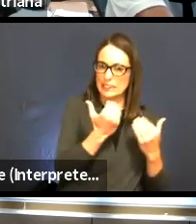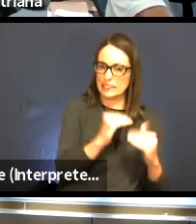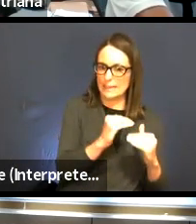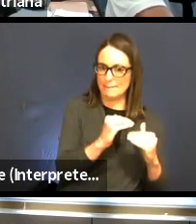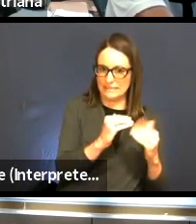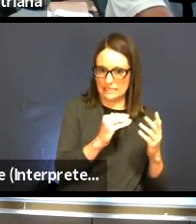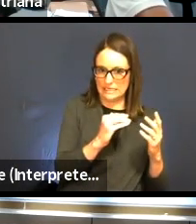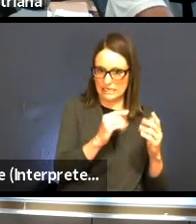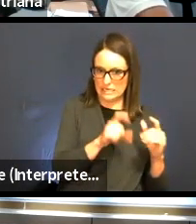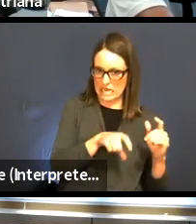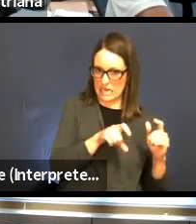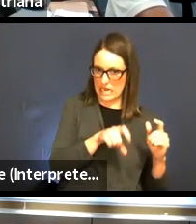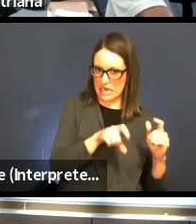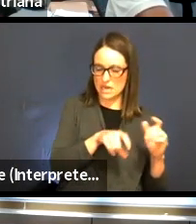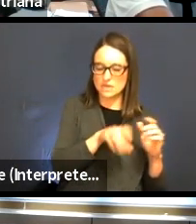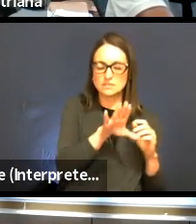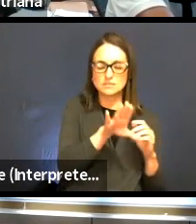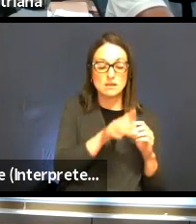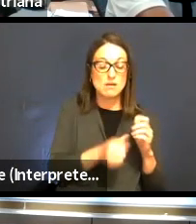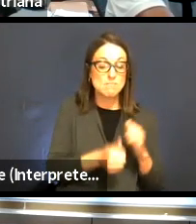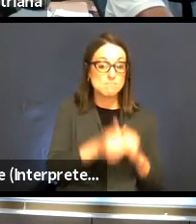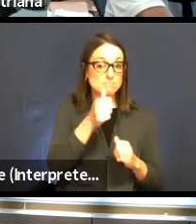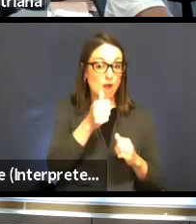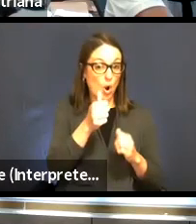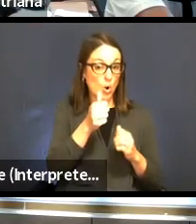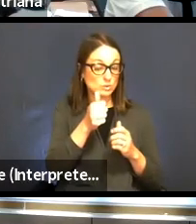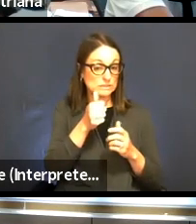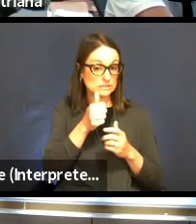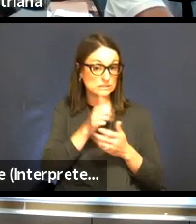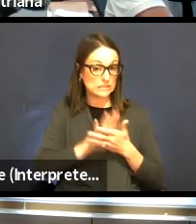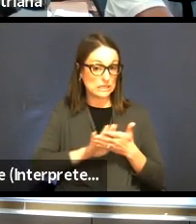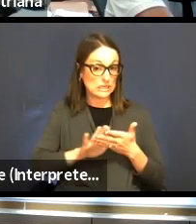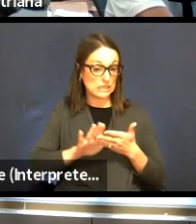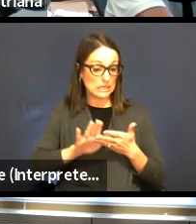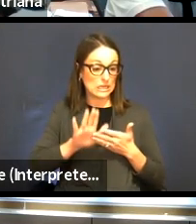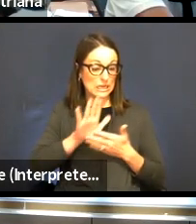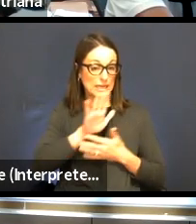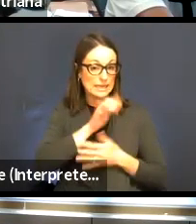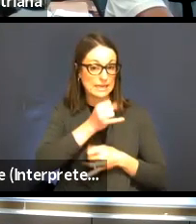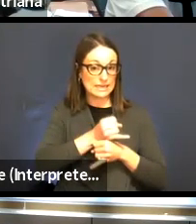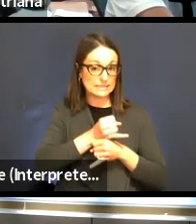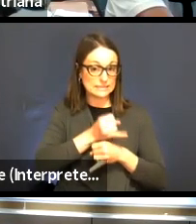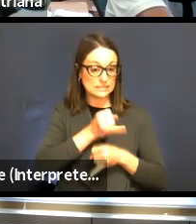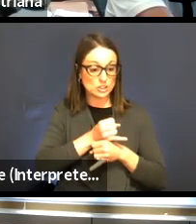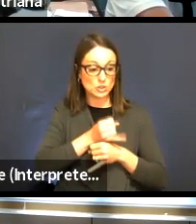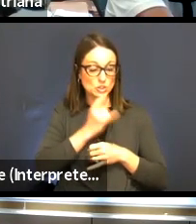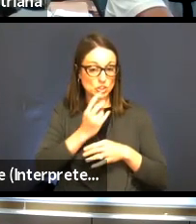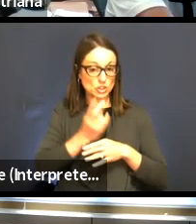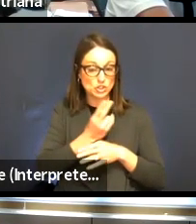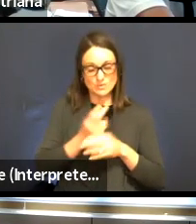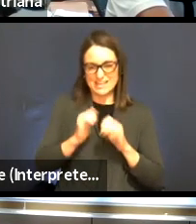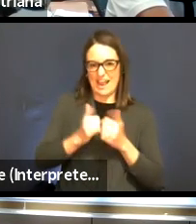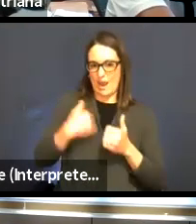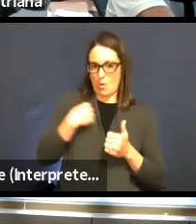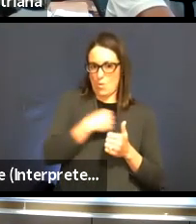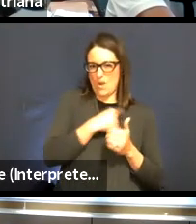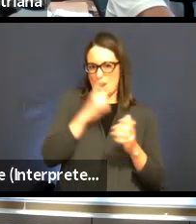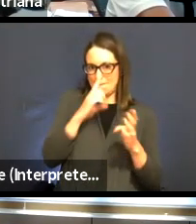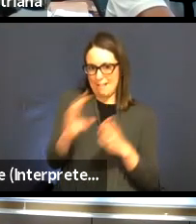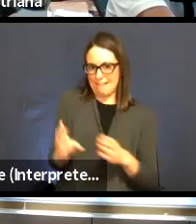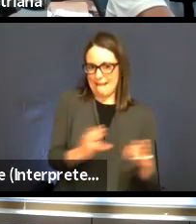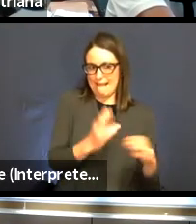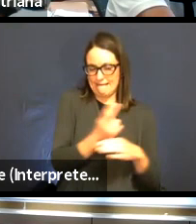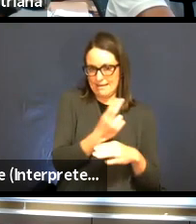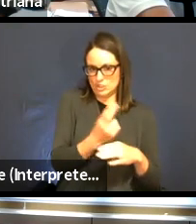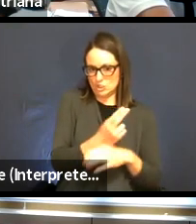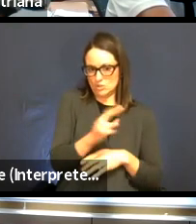needs. The way that most institutions are using it and the way that we are planning to use that $3.8 million is to